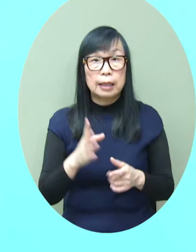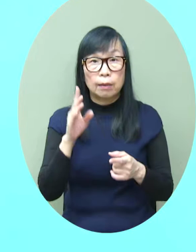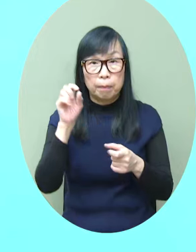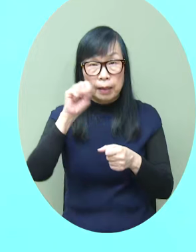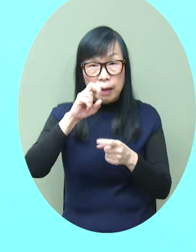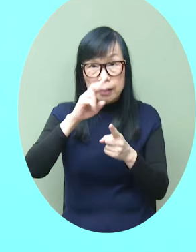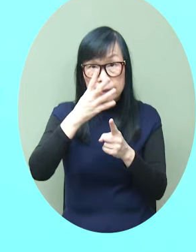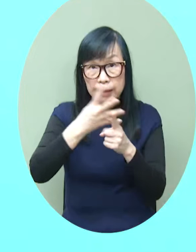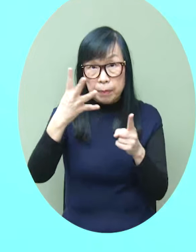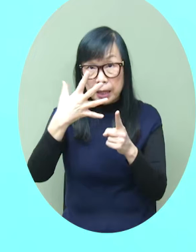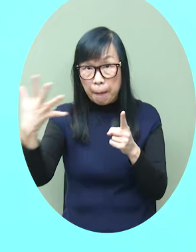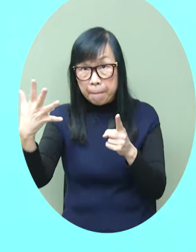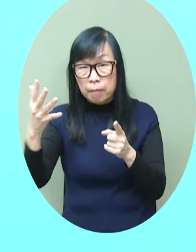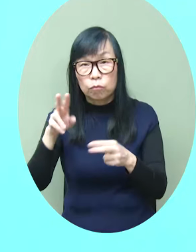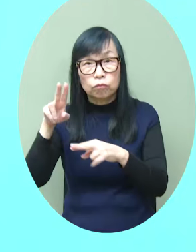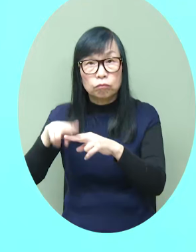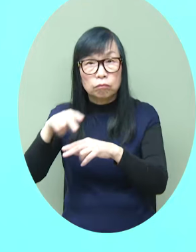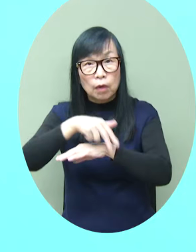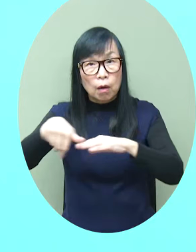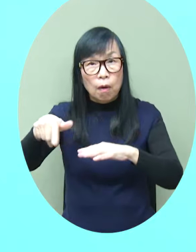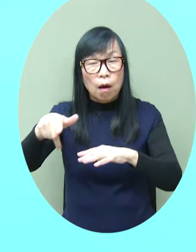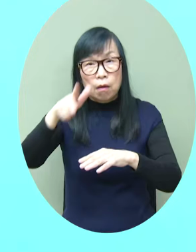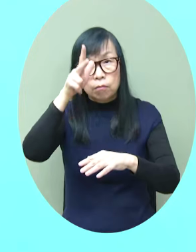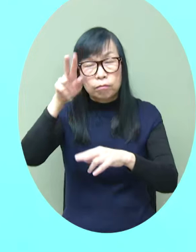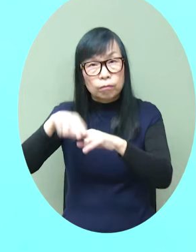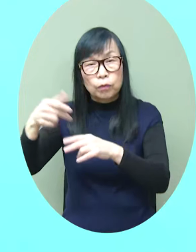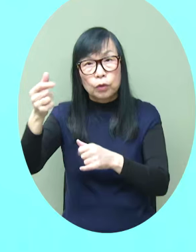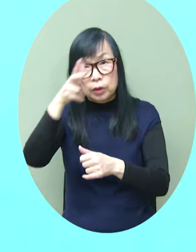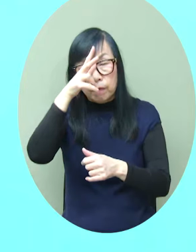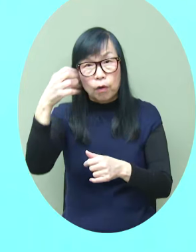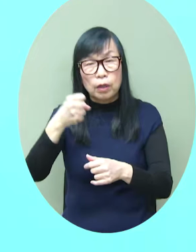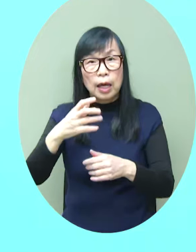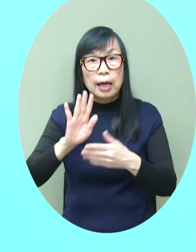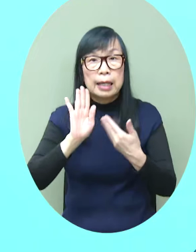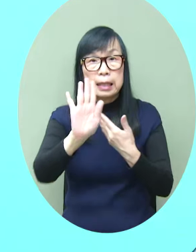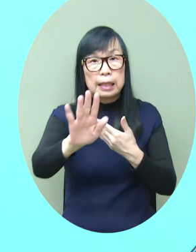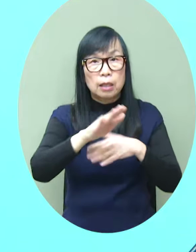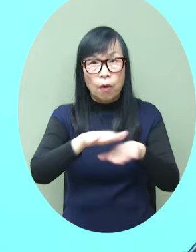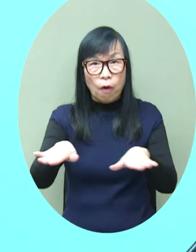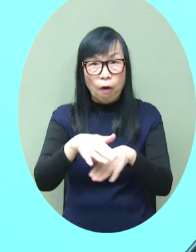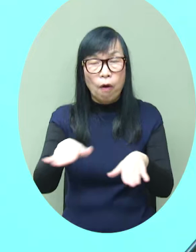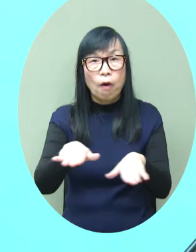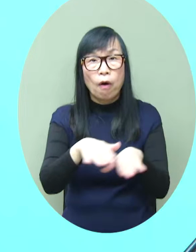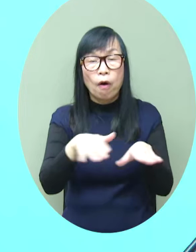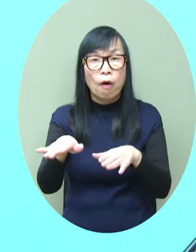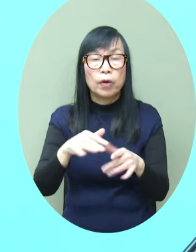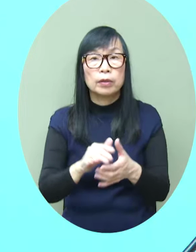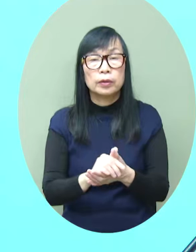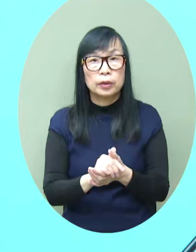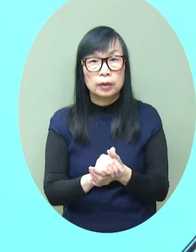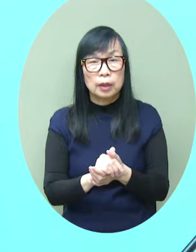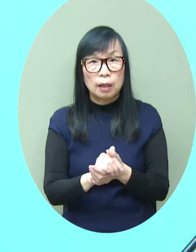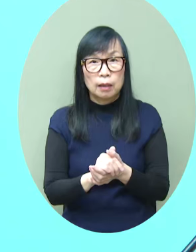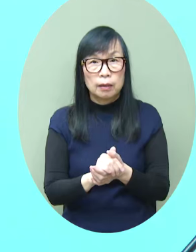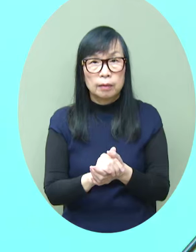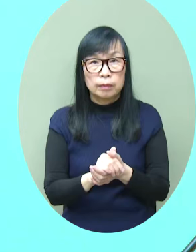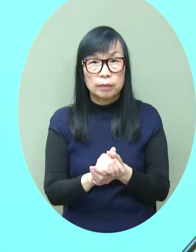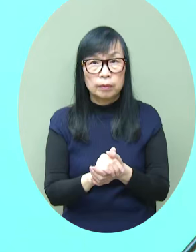plan, the Guangdong, Hong Kong, Macau, Greater Bay Area outline development plan. So all these are